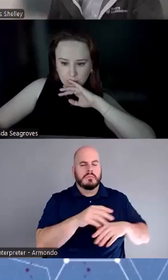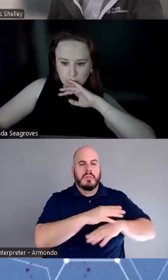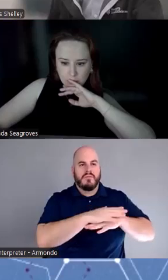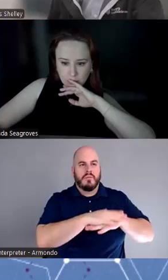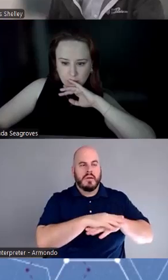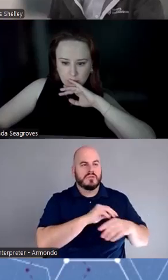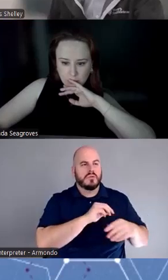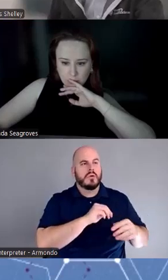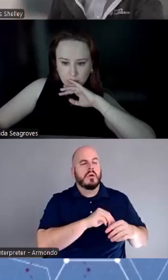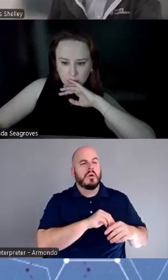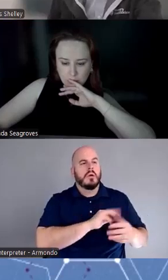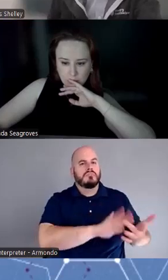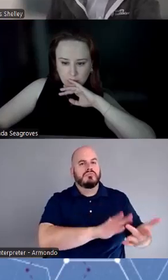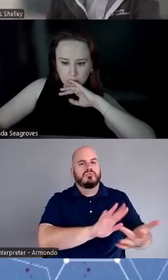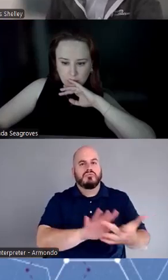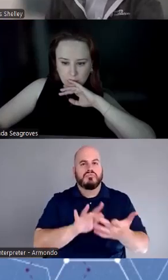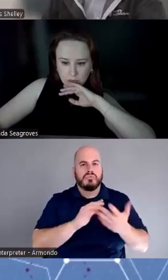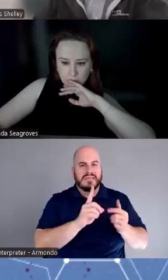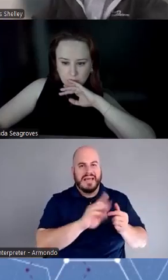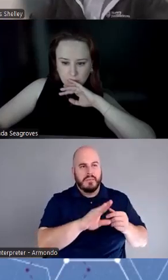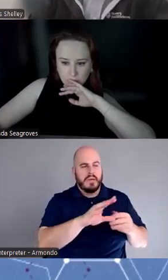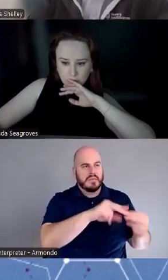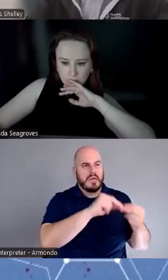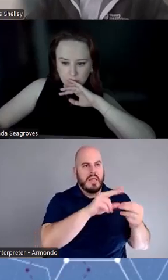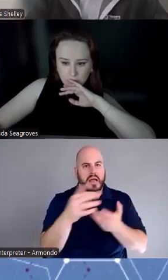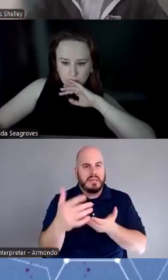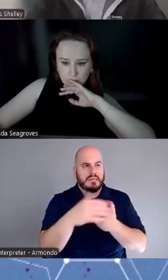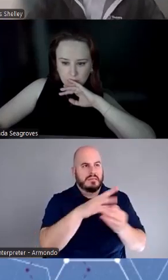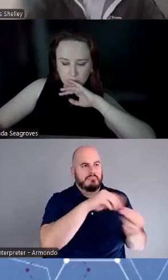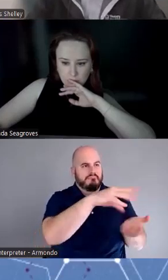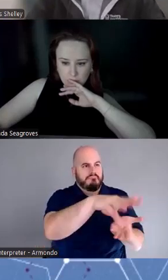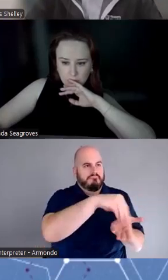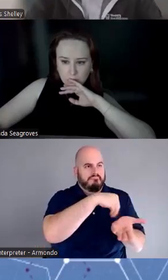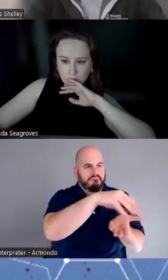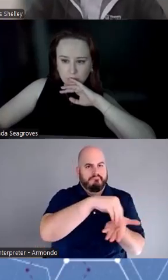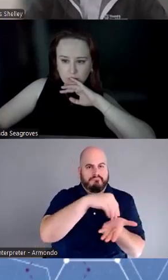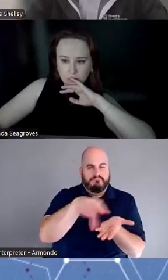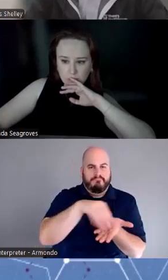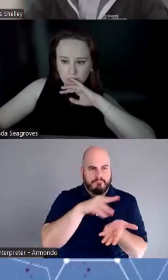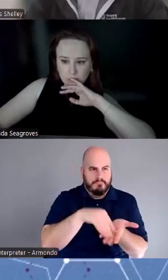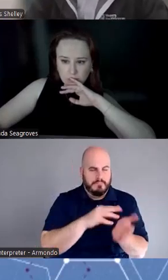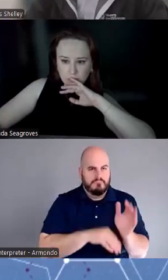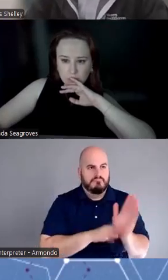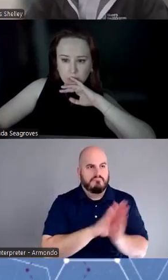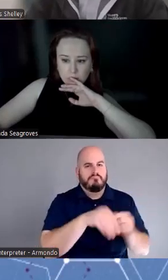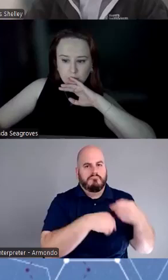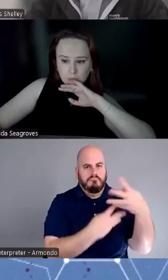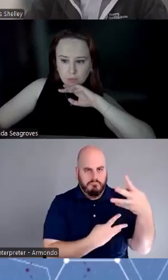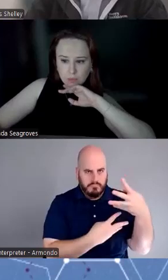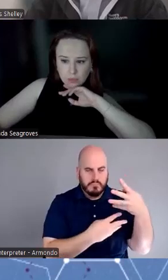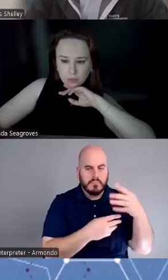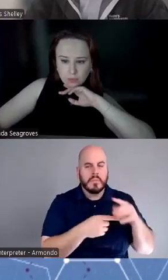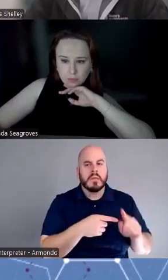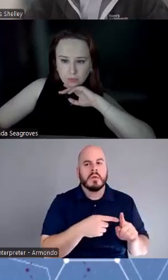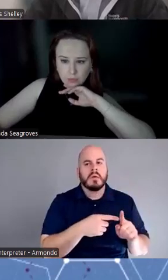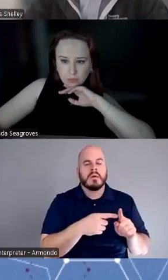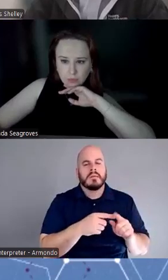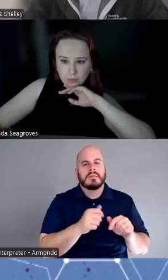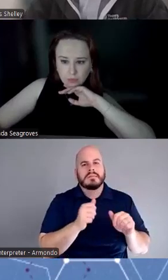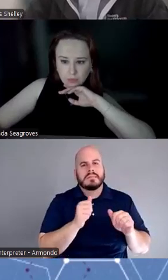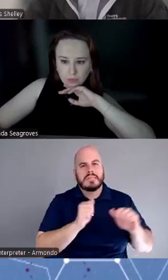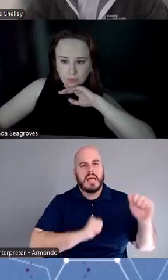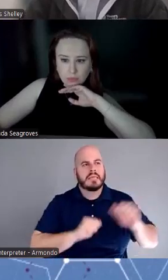databases, it has to collect this metadata about the publications. The biggest challenge there is that the scientific